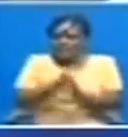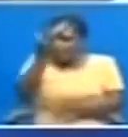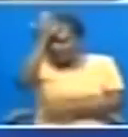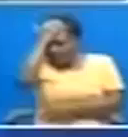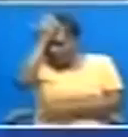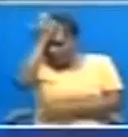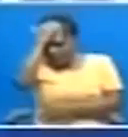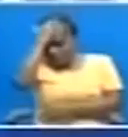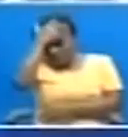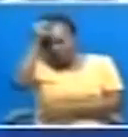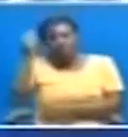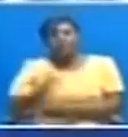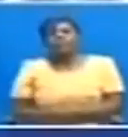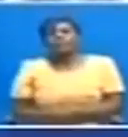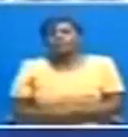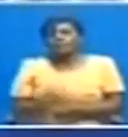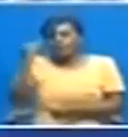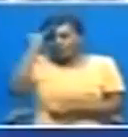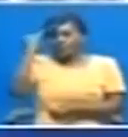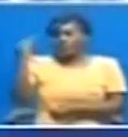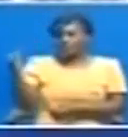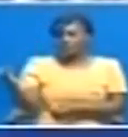well known in the village. You can imagine